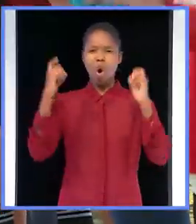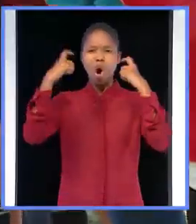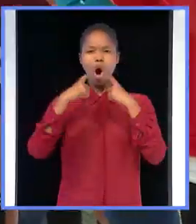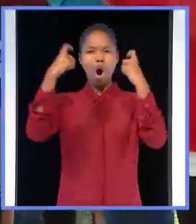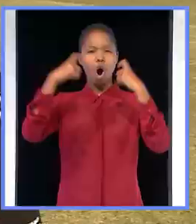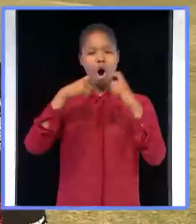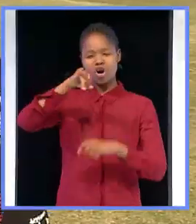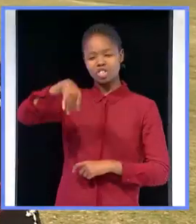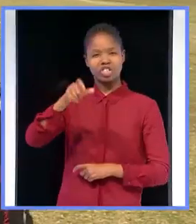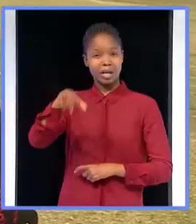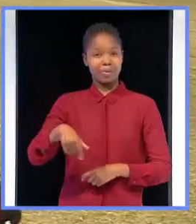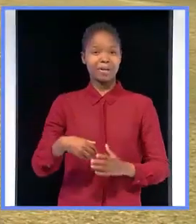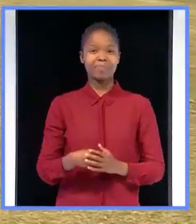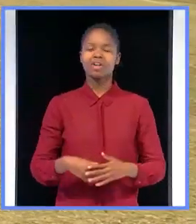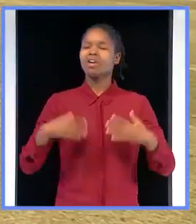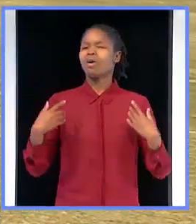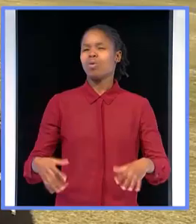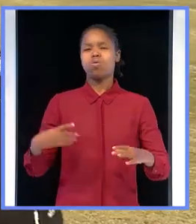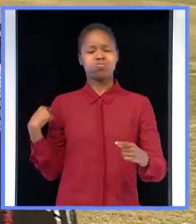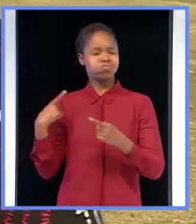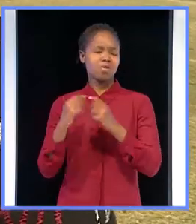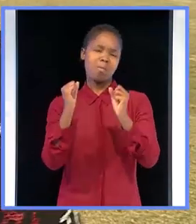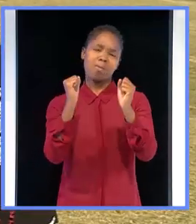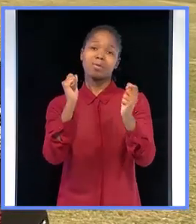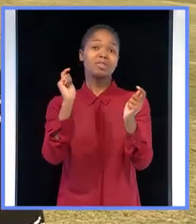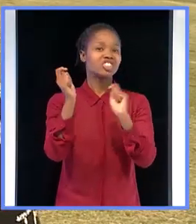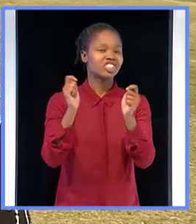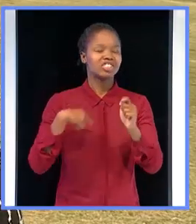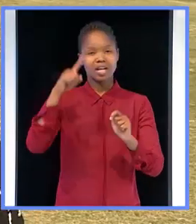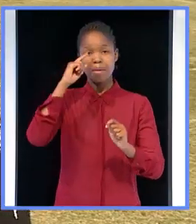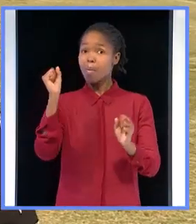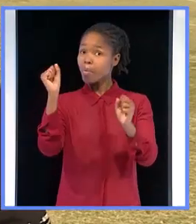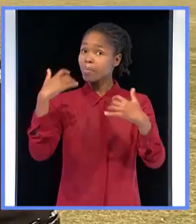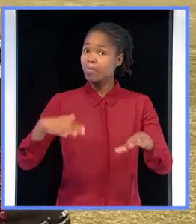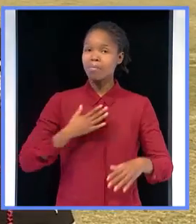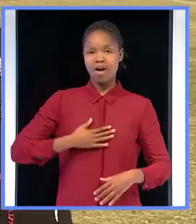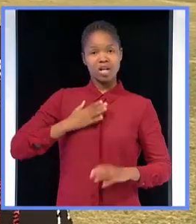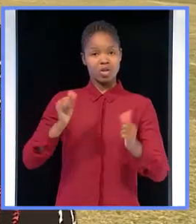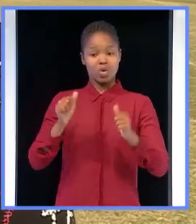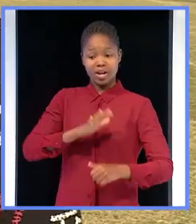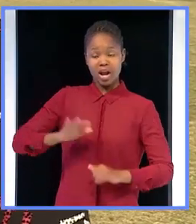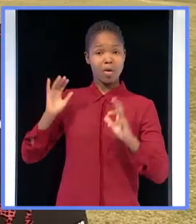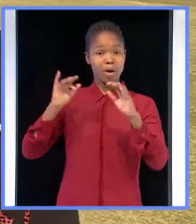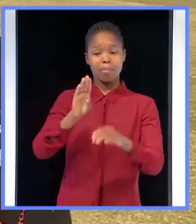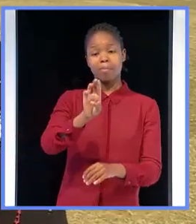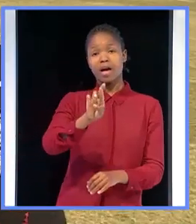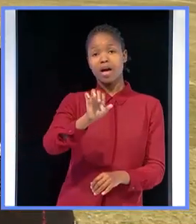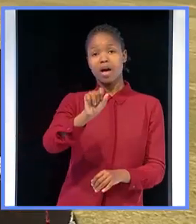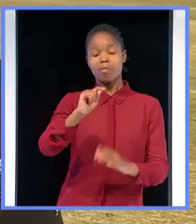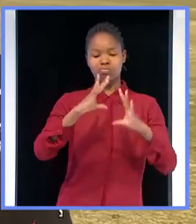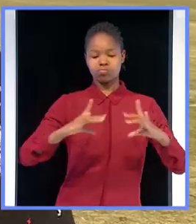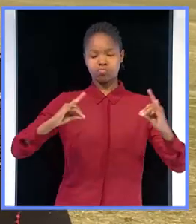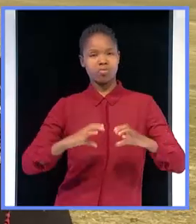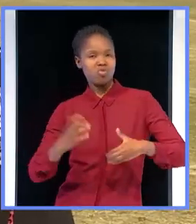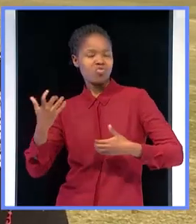JP. We're always doing things differently. This is our feel-good story because we came all the way to Brits Rugby Club to experience a